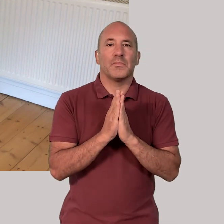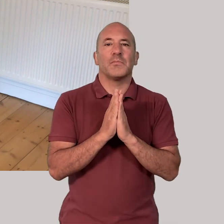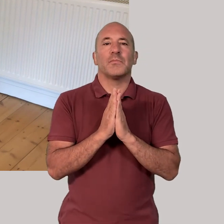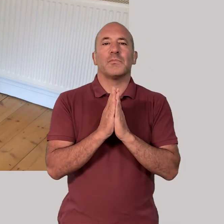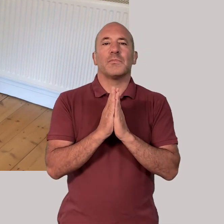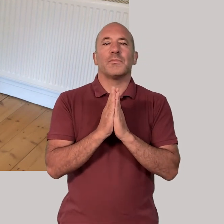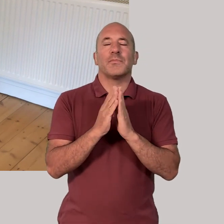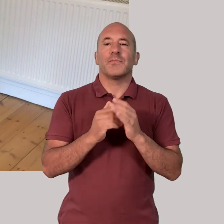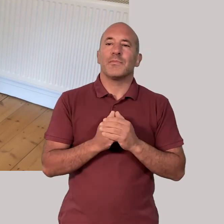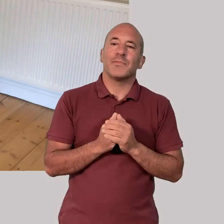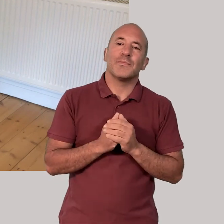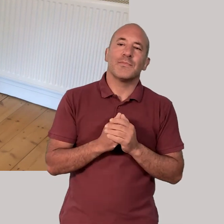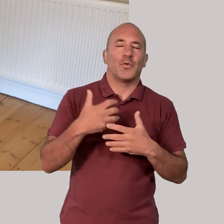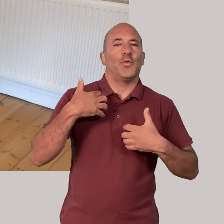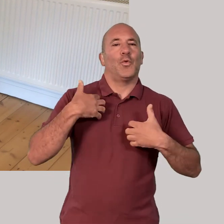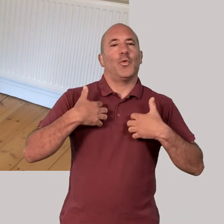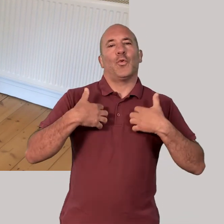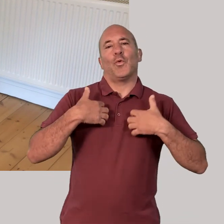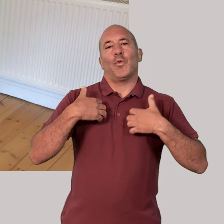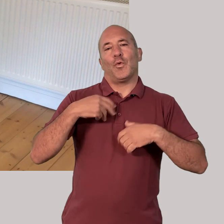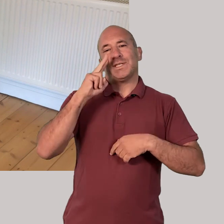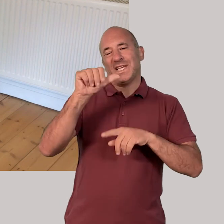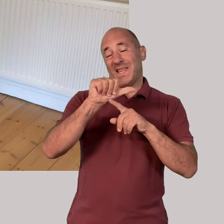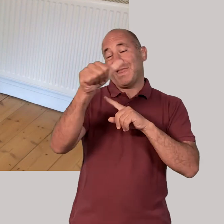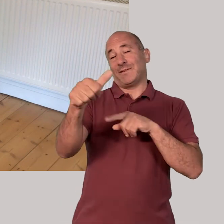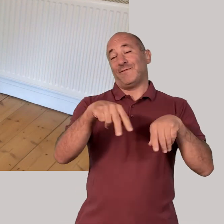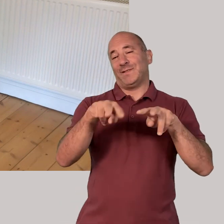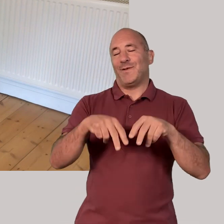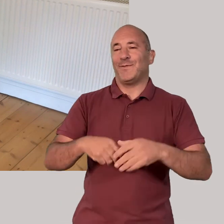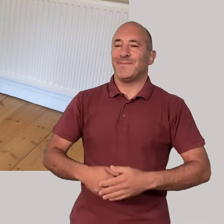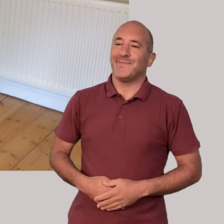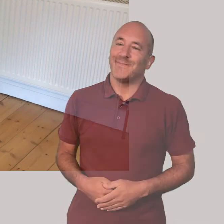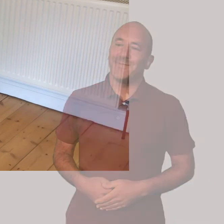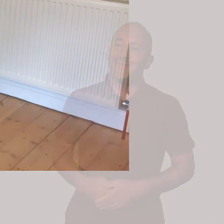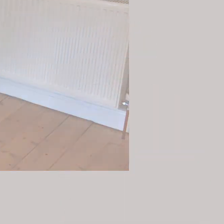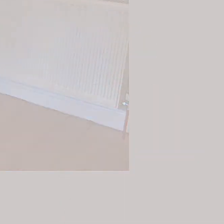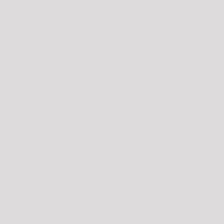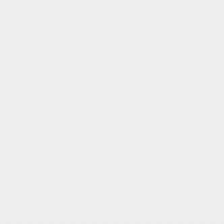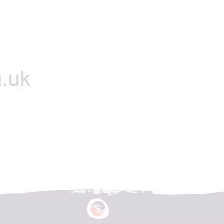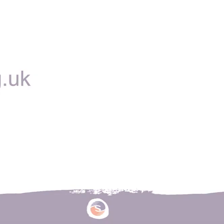And I look forward to seeing you next time.